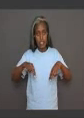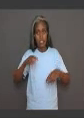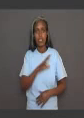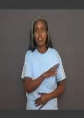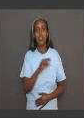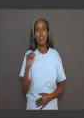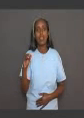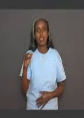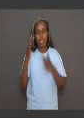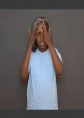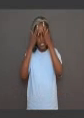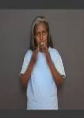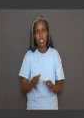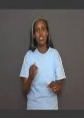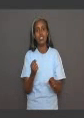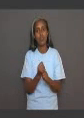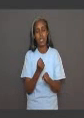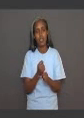and decision-making?